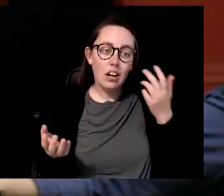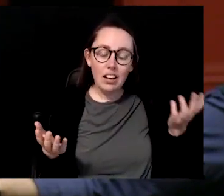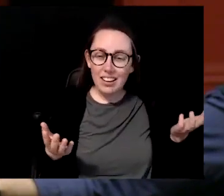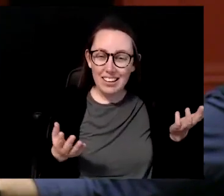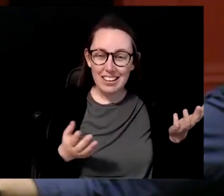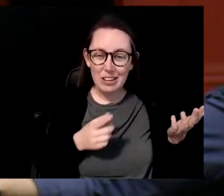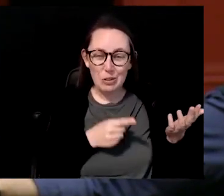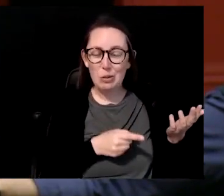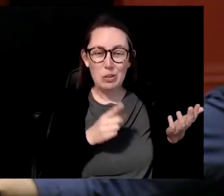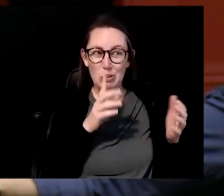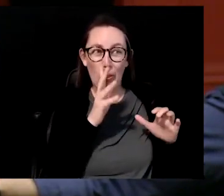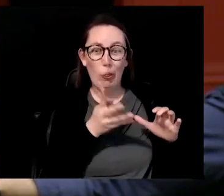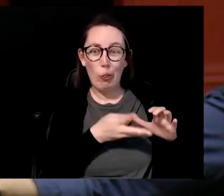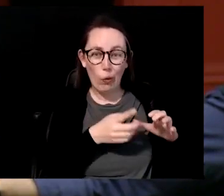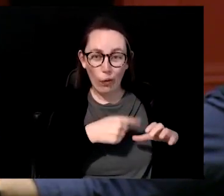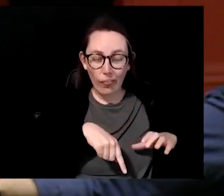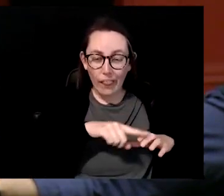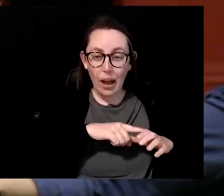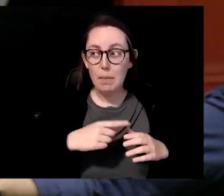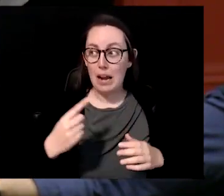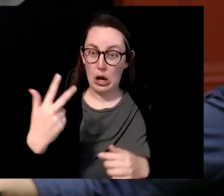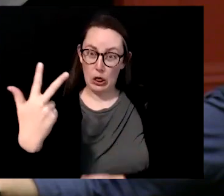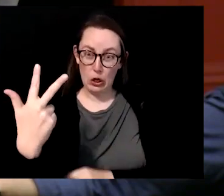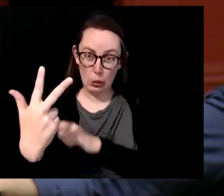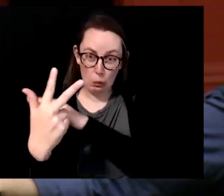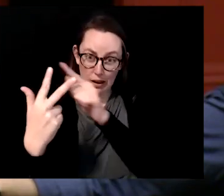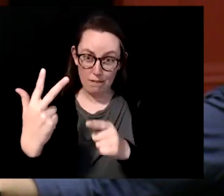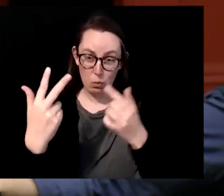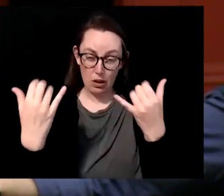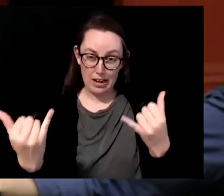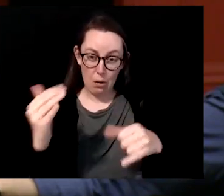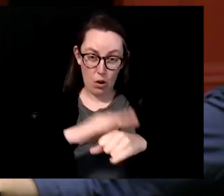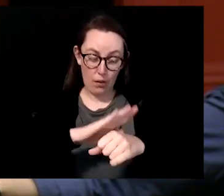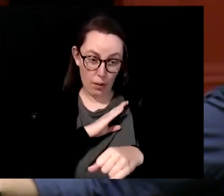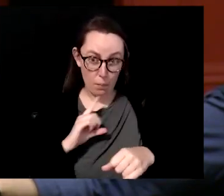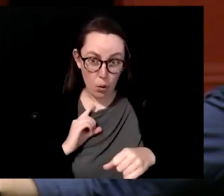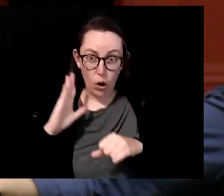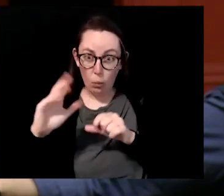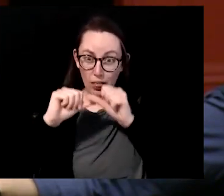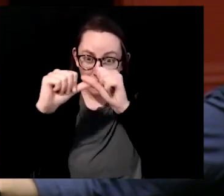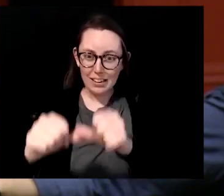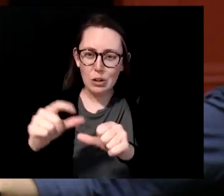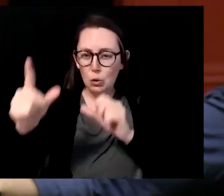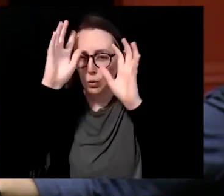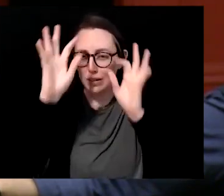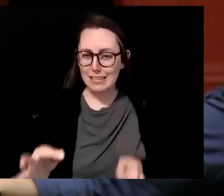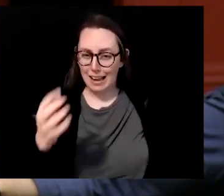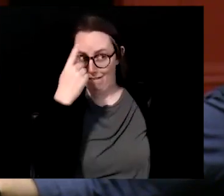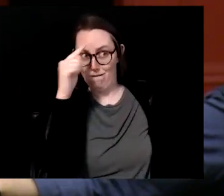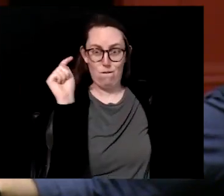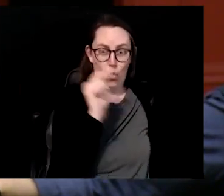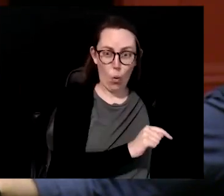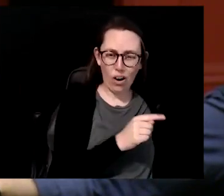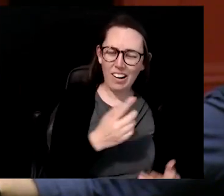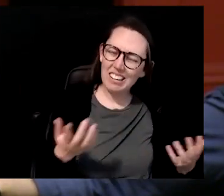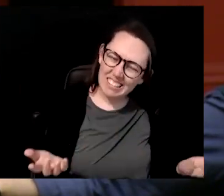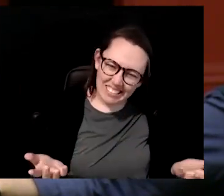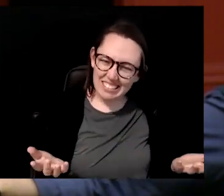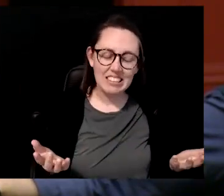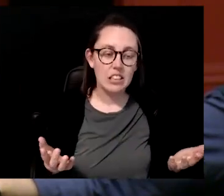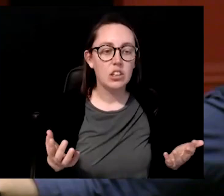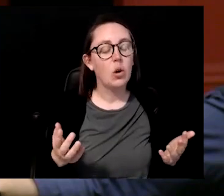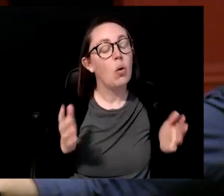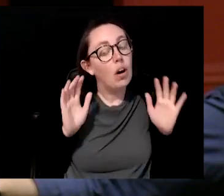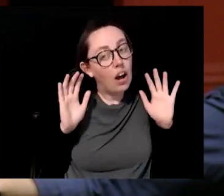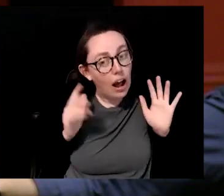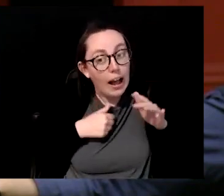no idea what these other two people have to contribute they may actually have ideas that are helpful to you so I would really urge you to